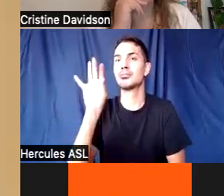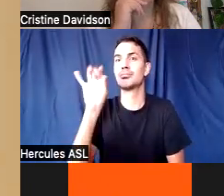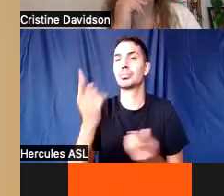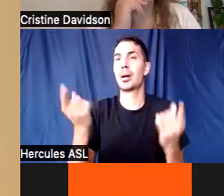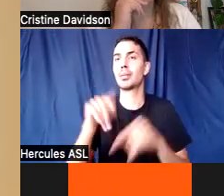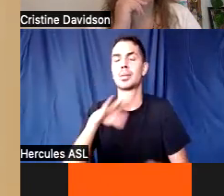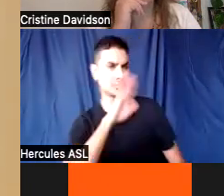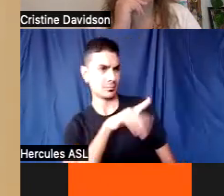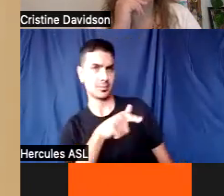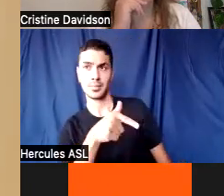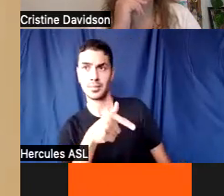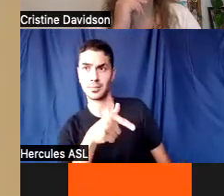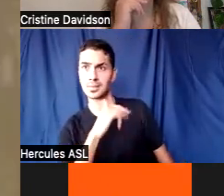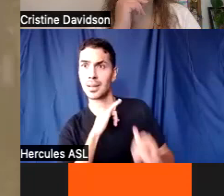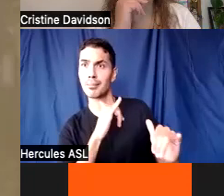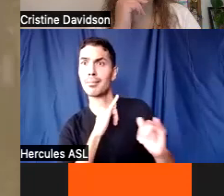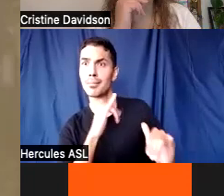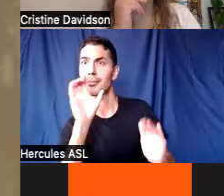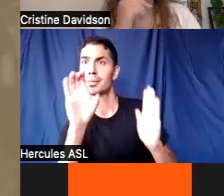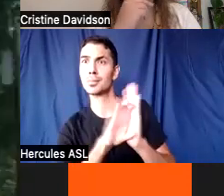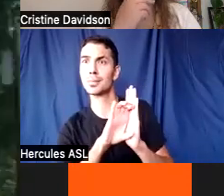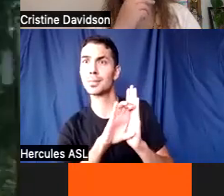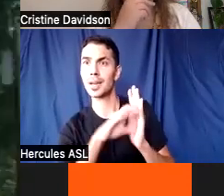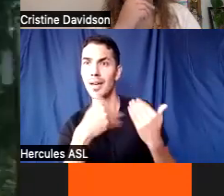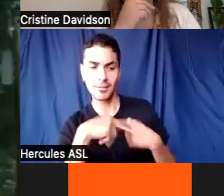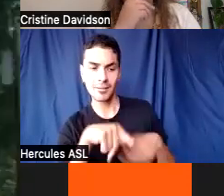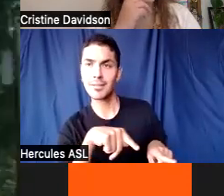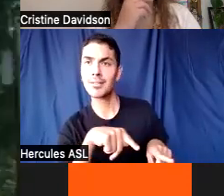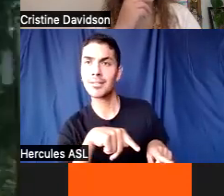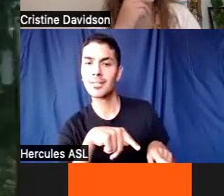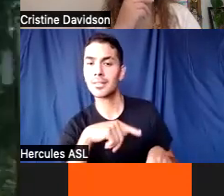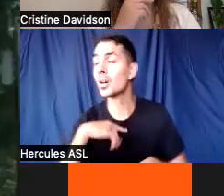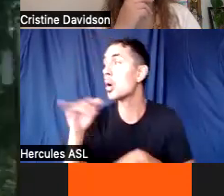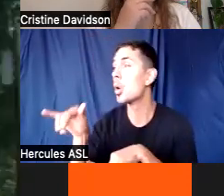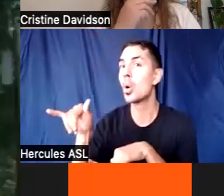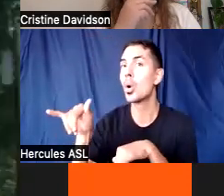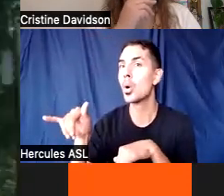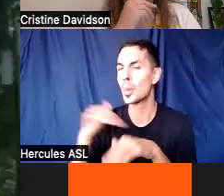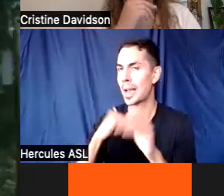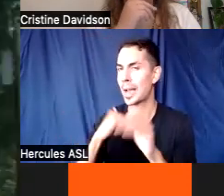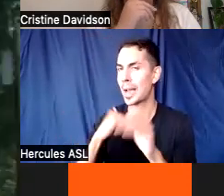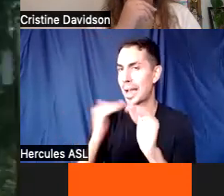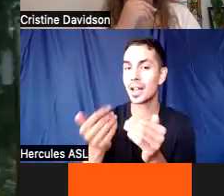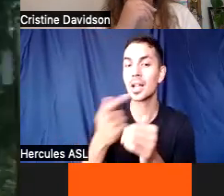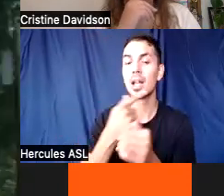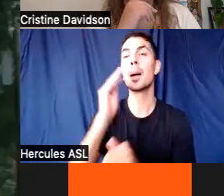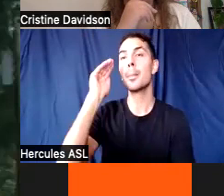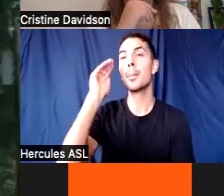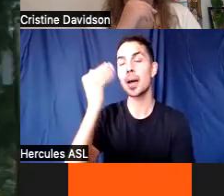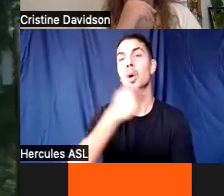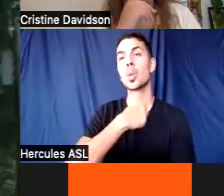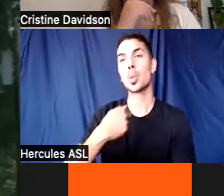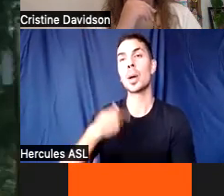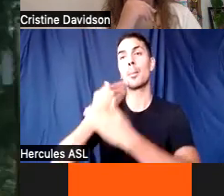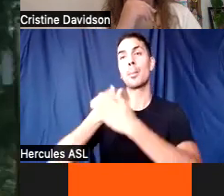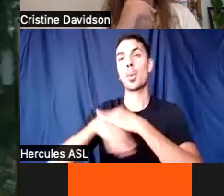people. We started comparing notes, and we're from the same valley. We had grown up together and didn't know each other. But he was